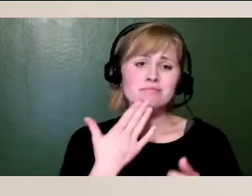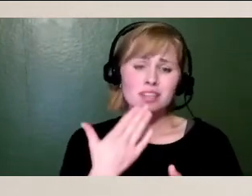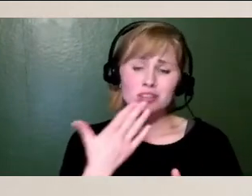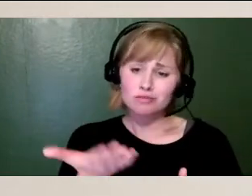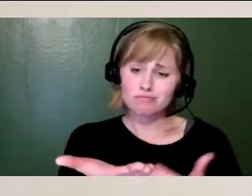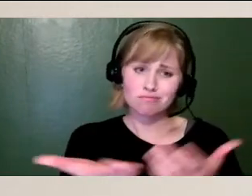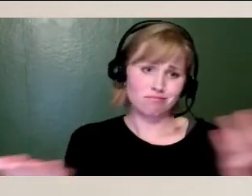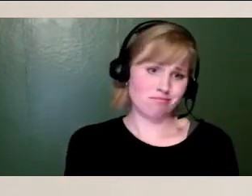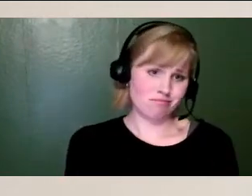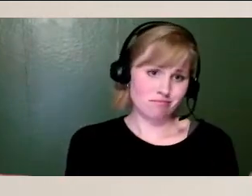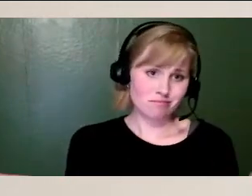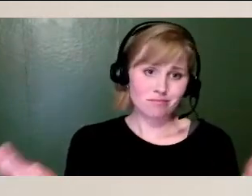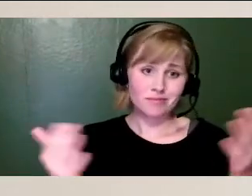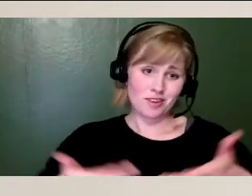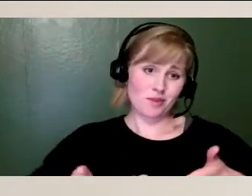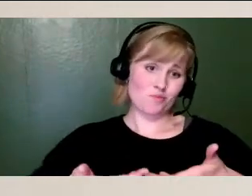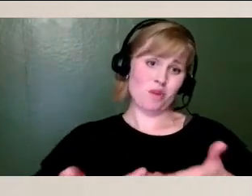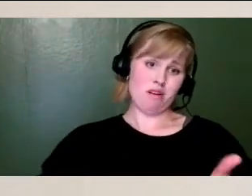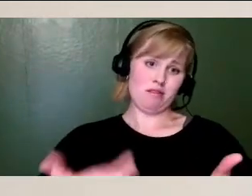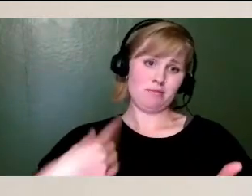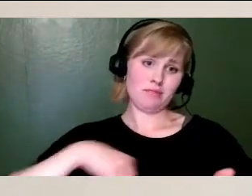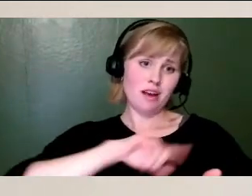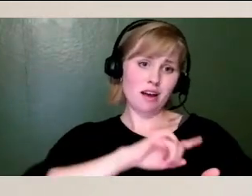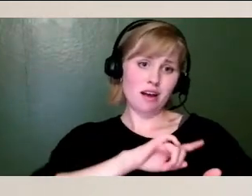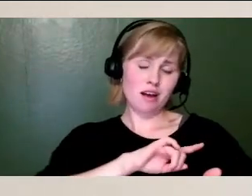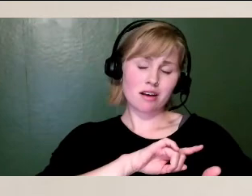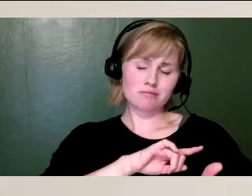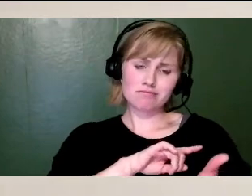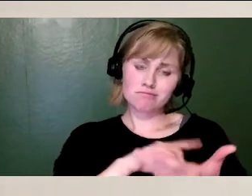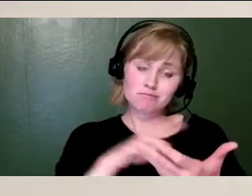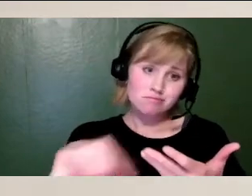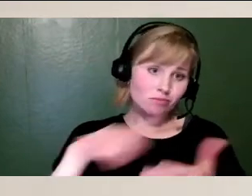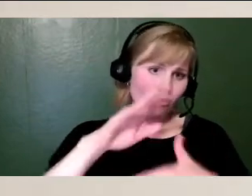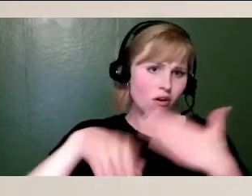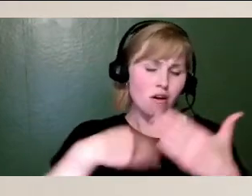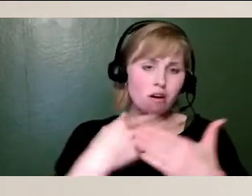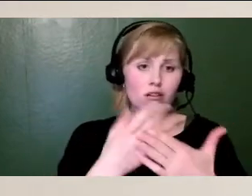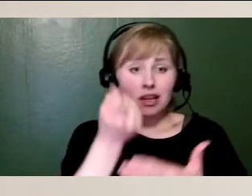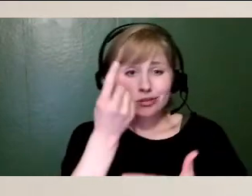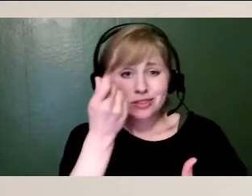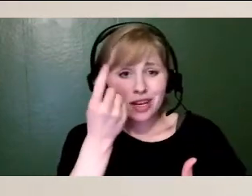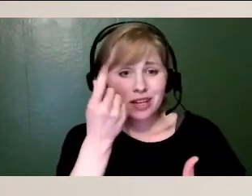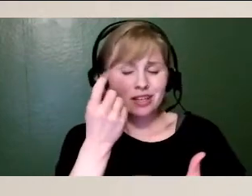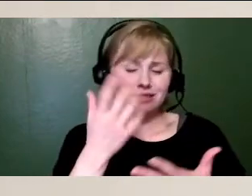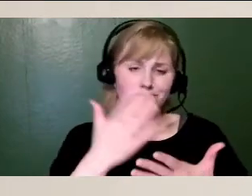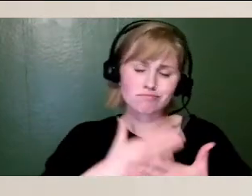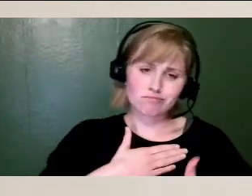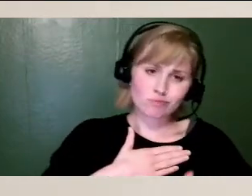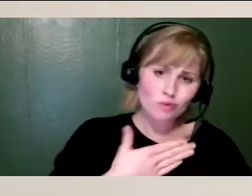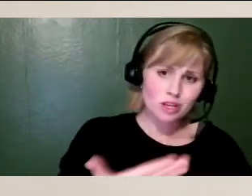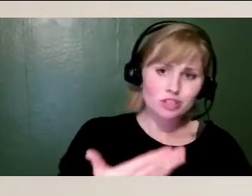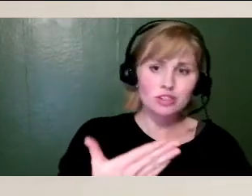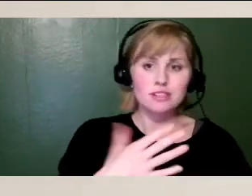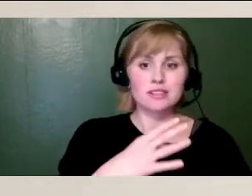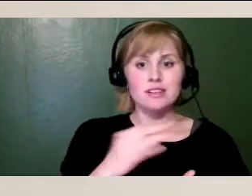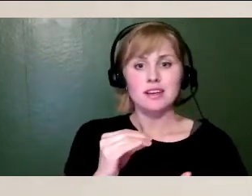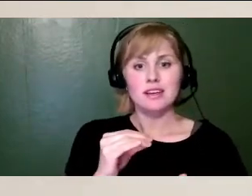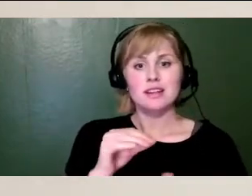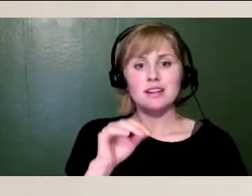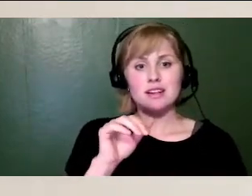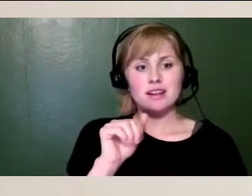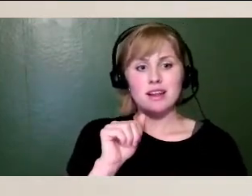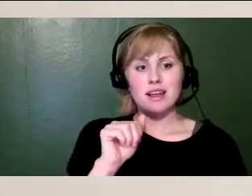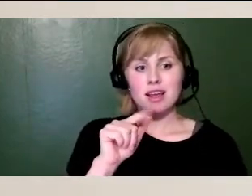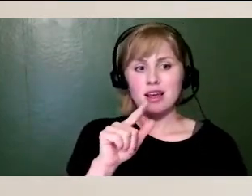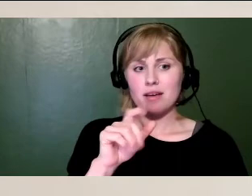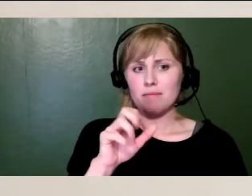incredibly accommodating, our professors are gracious and understanding, and our LSS President Ross, through a buddy program, has helped us